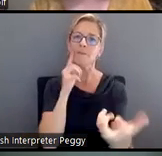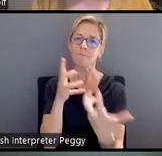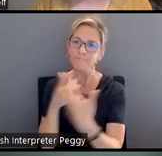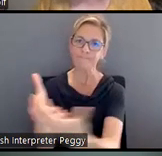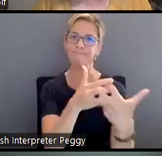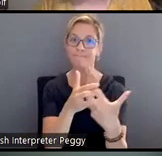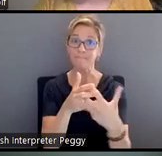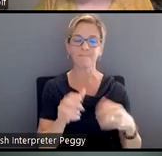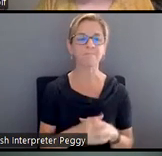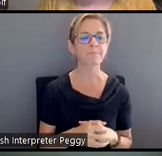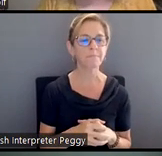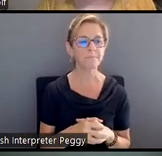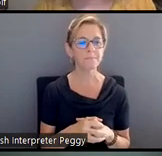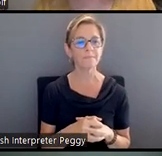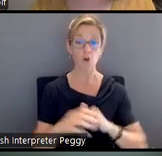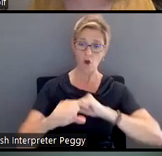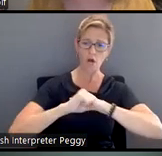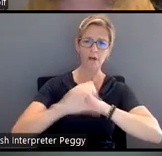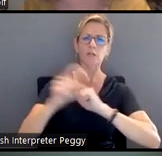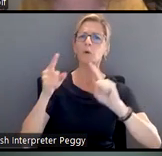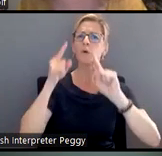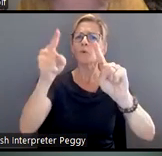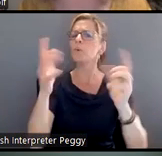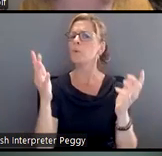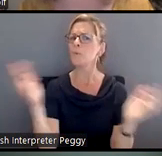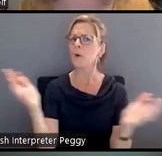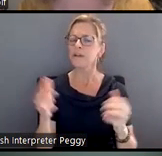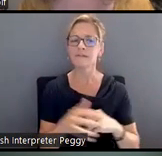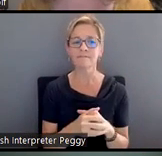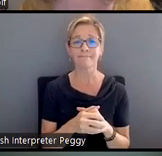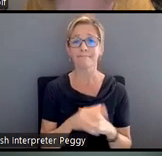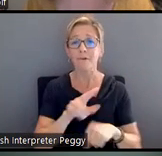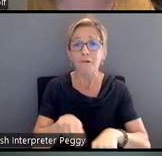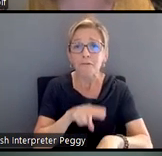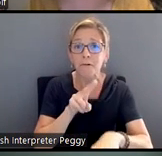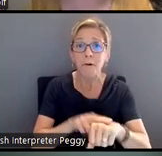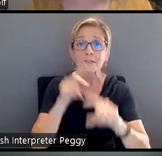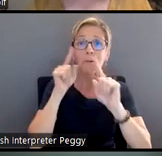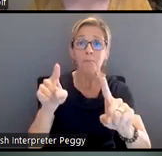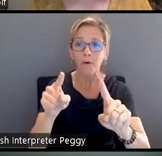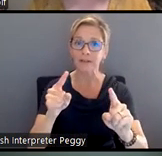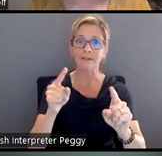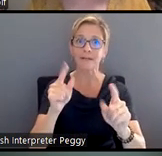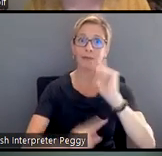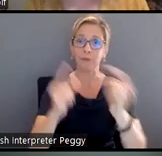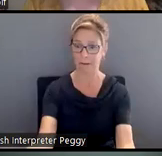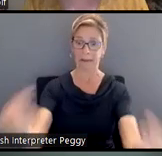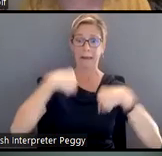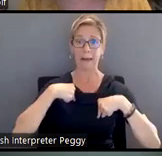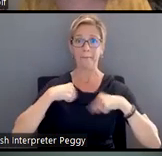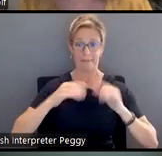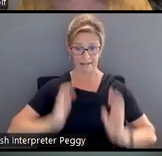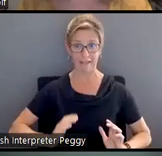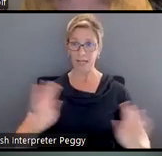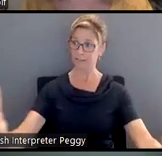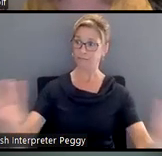So what is our goal of marketing, basically? Well, of course, ultimately the goal is to have a client base, to serve the public, to serve your target audience.